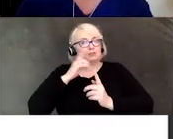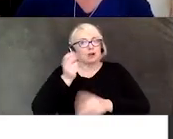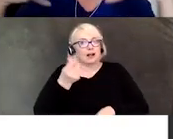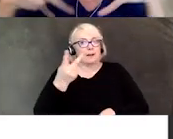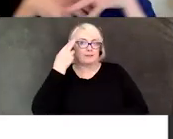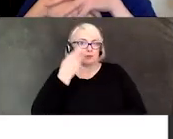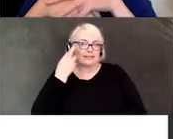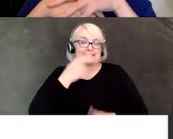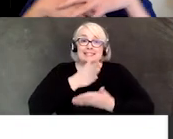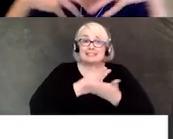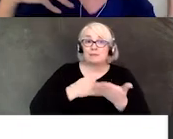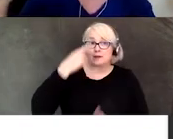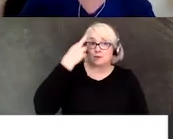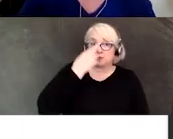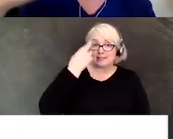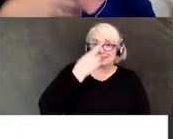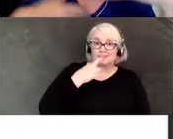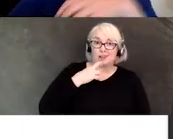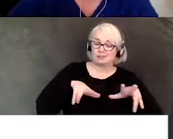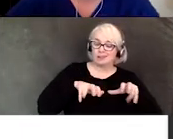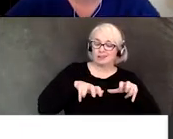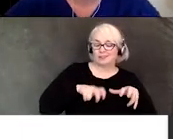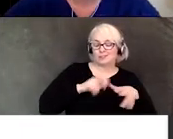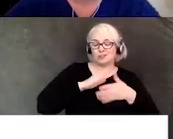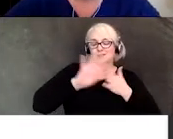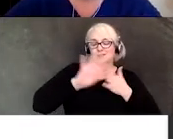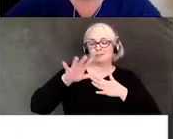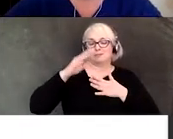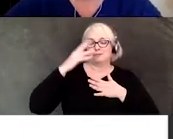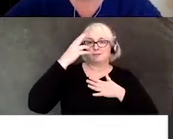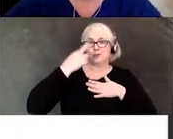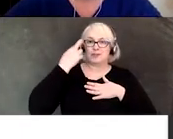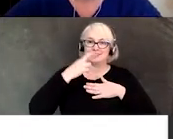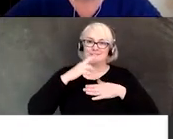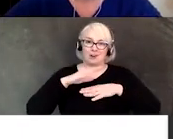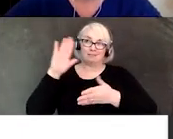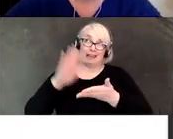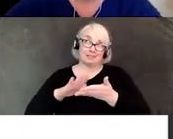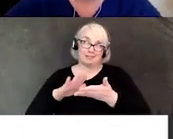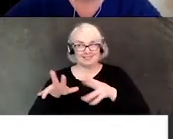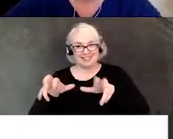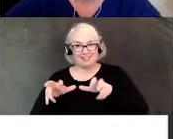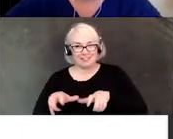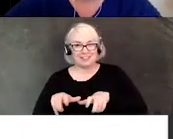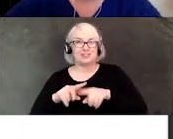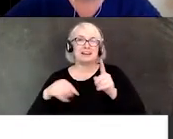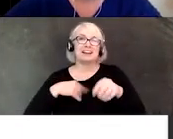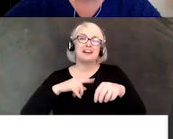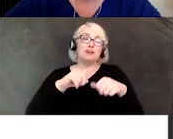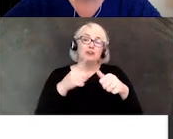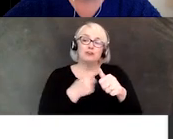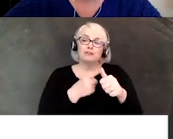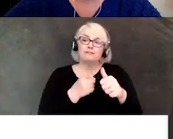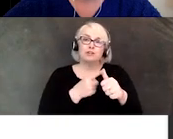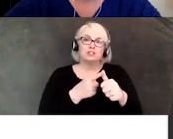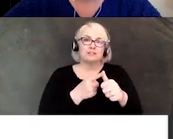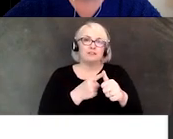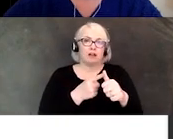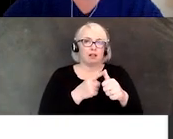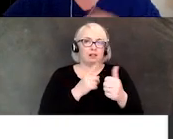are less selfish. Um, you know, so first of all, it's,